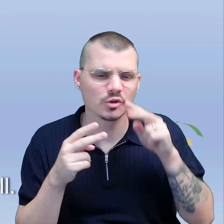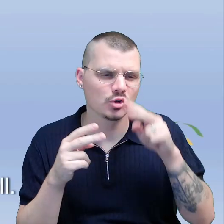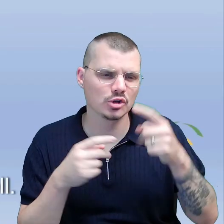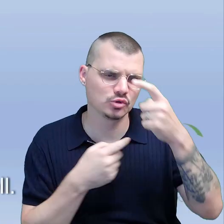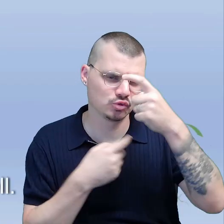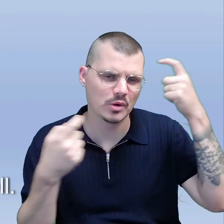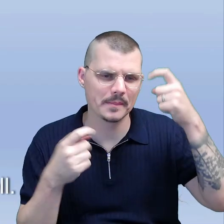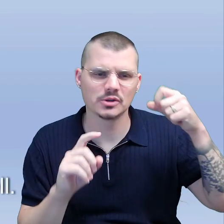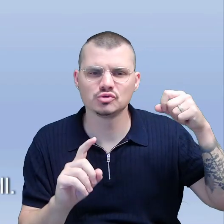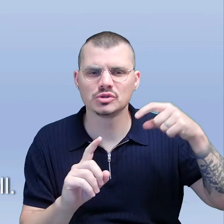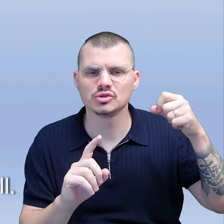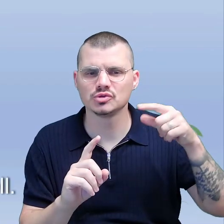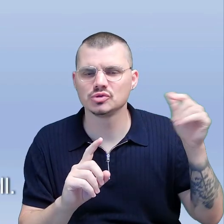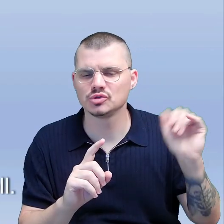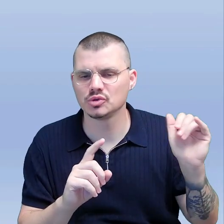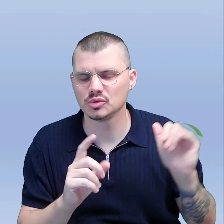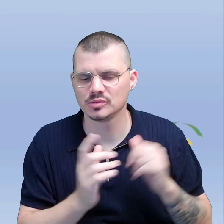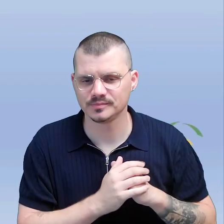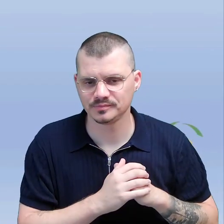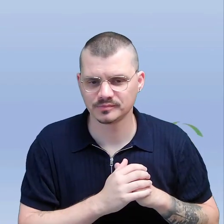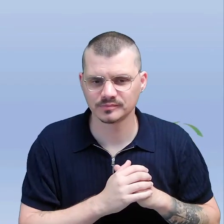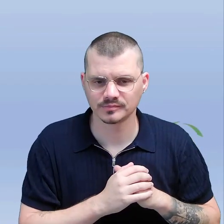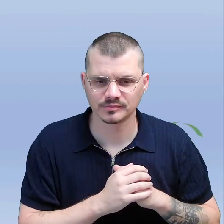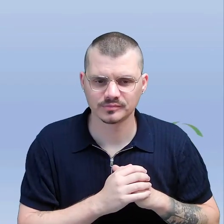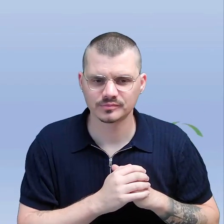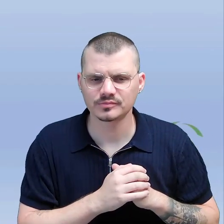And then think about trauma triggers as well.